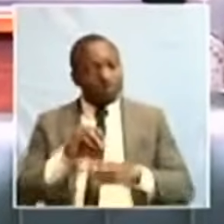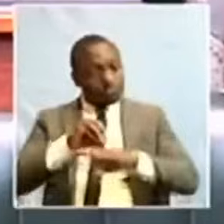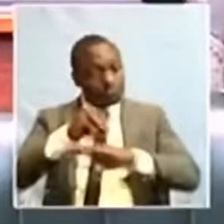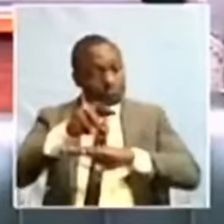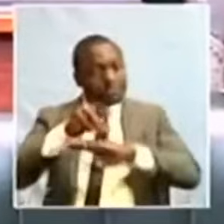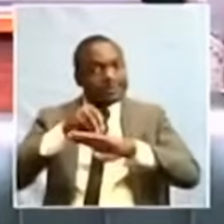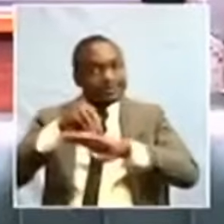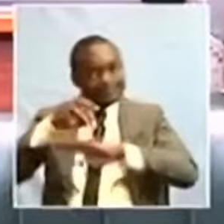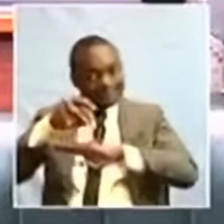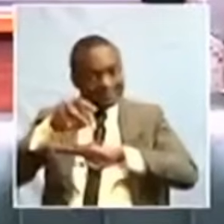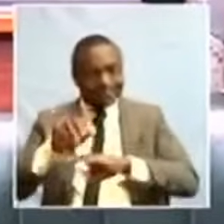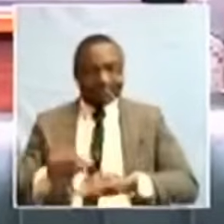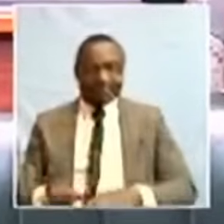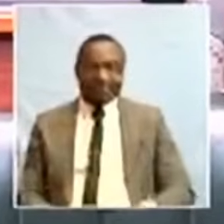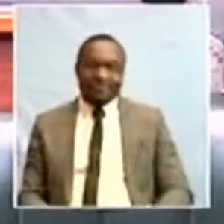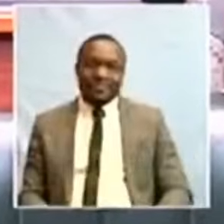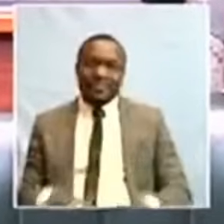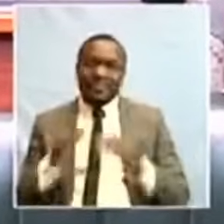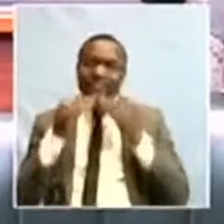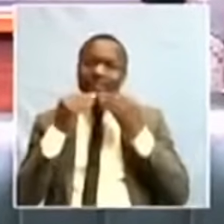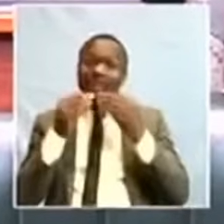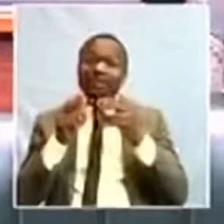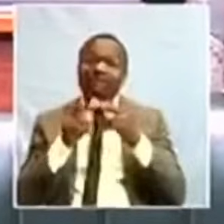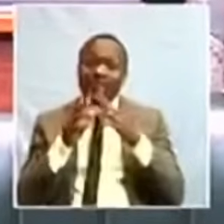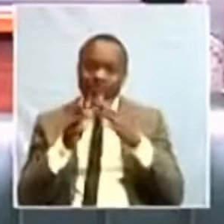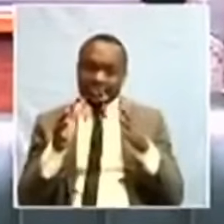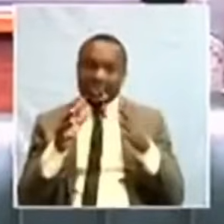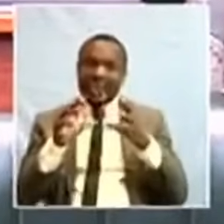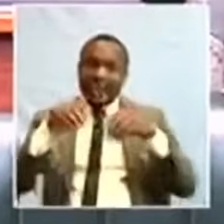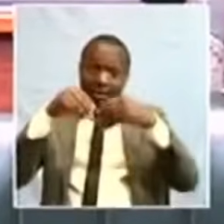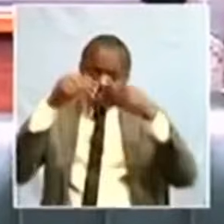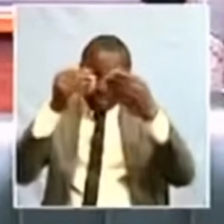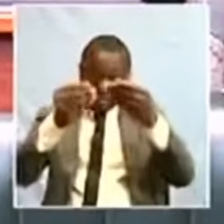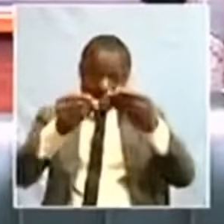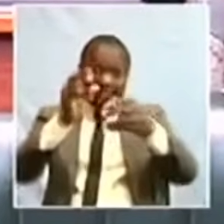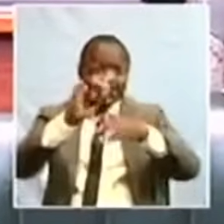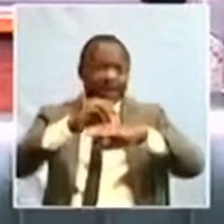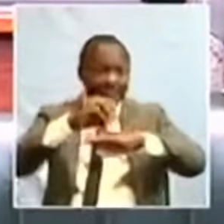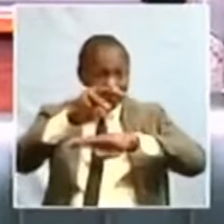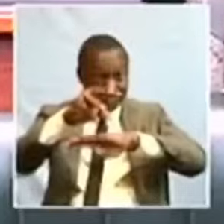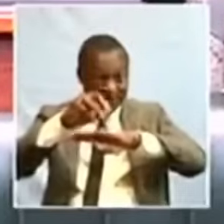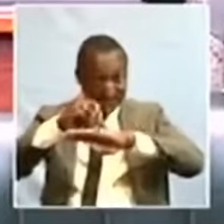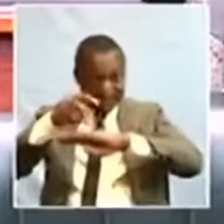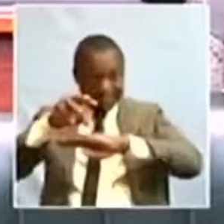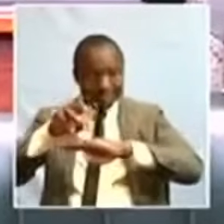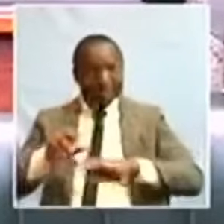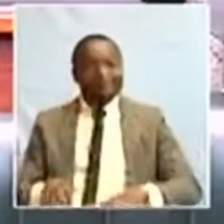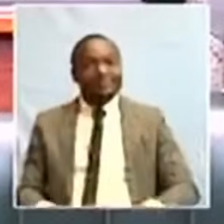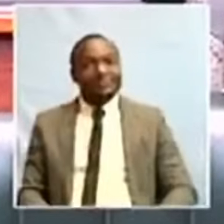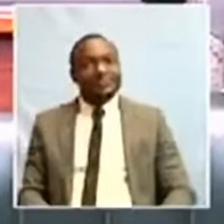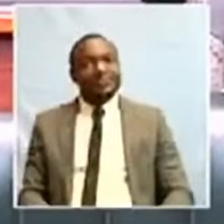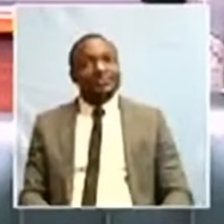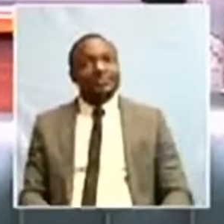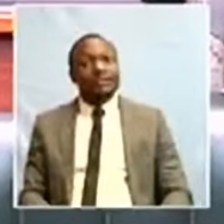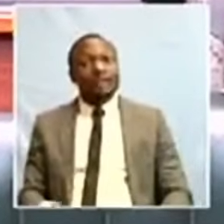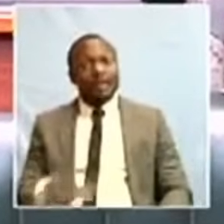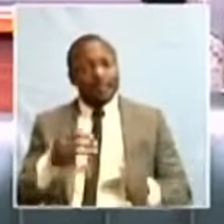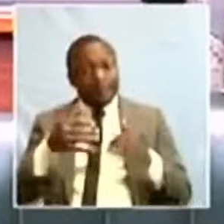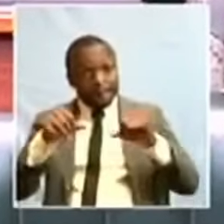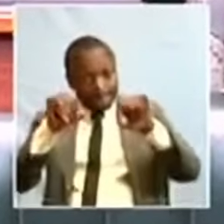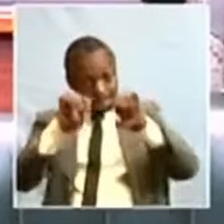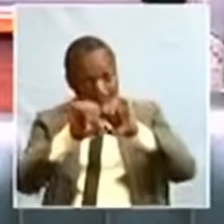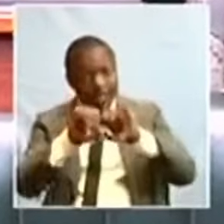advice. Thank you very much. I'll give advice. It is important